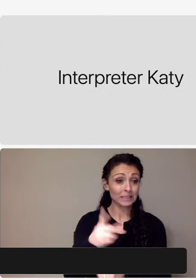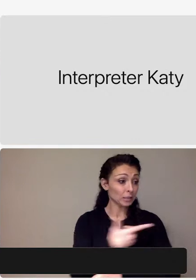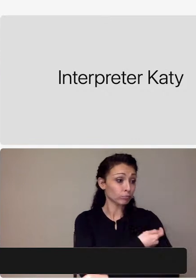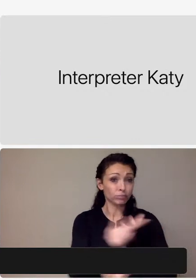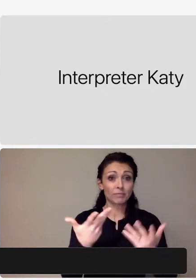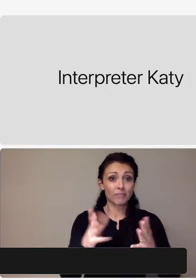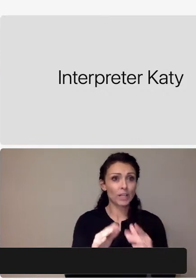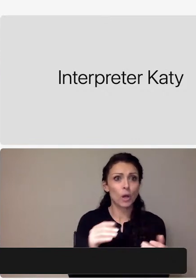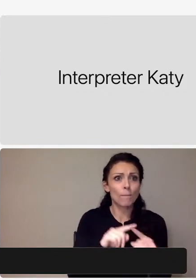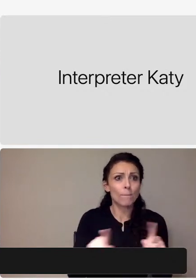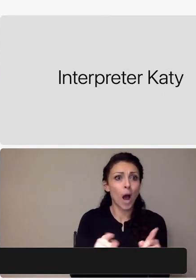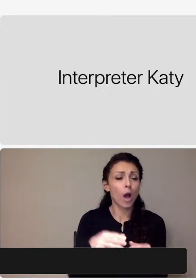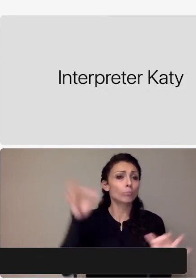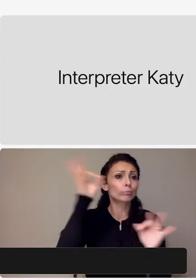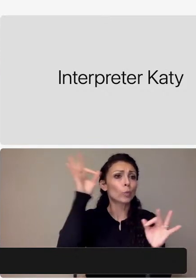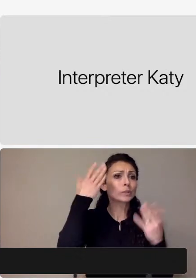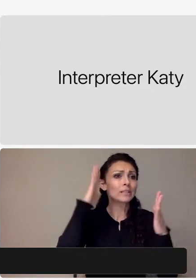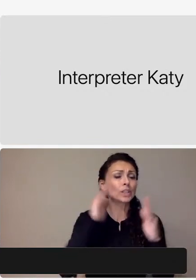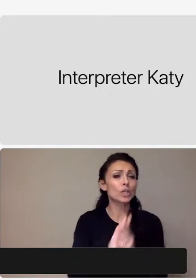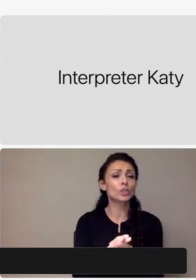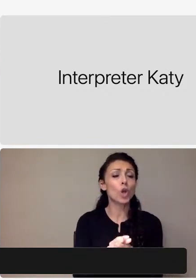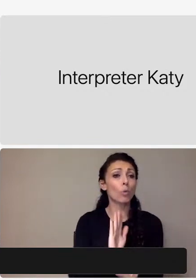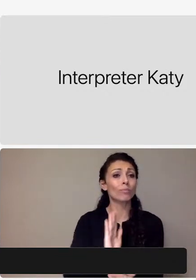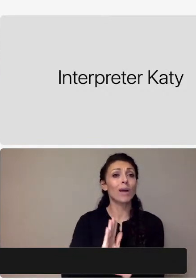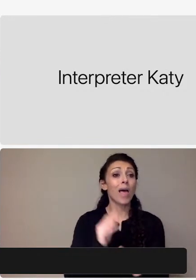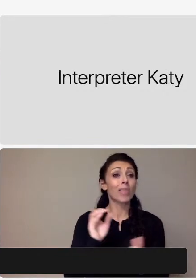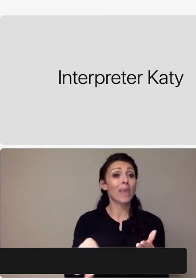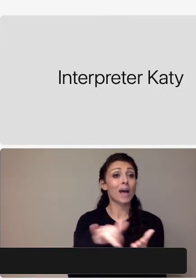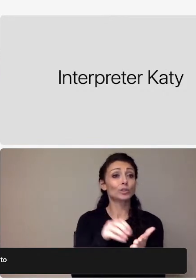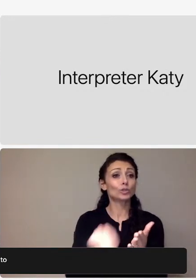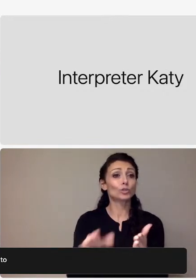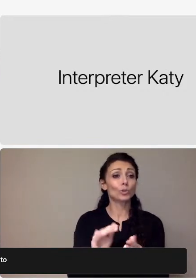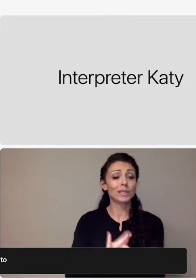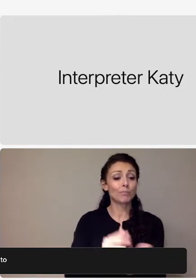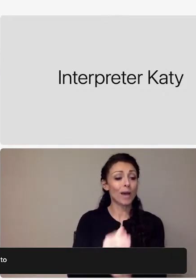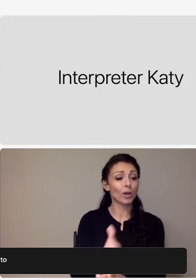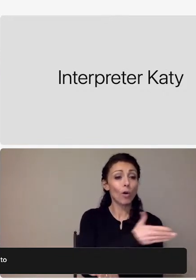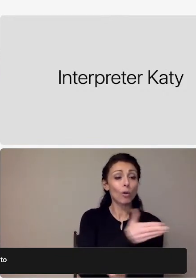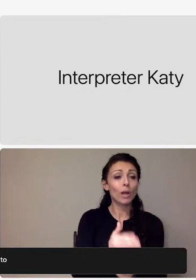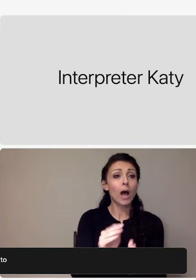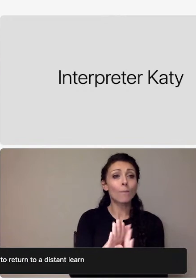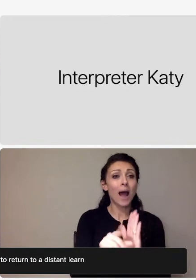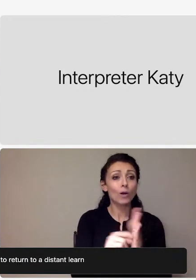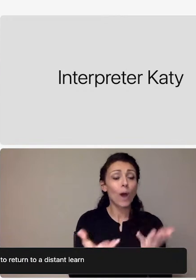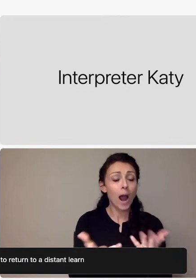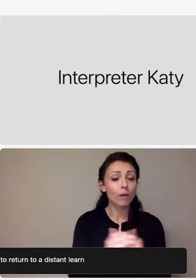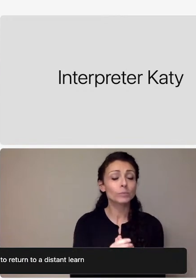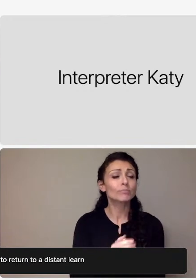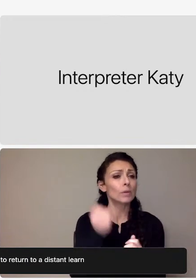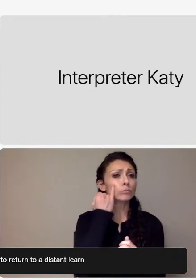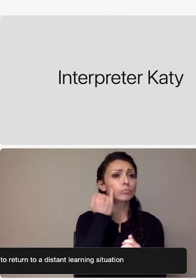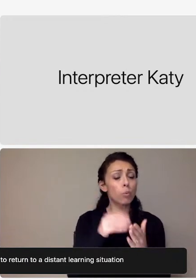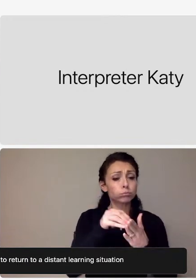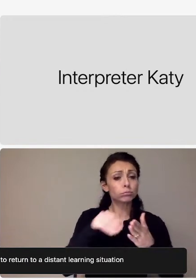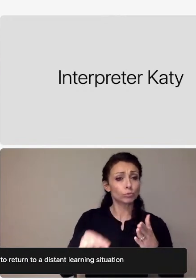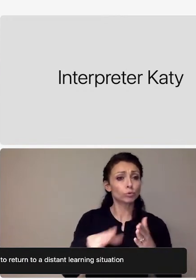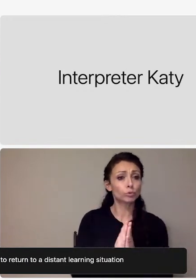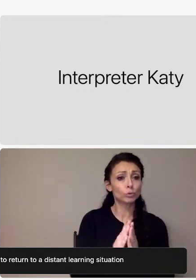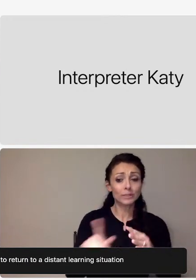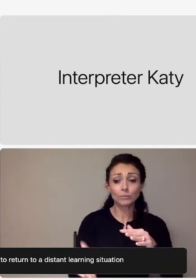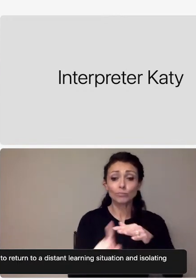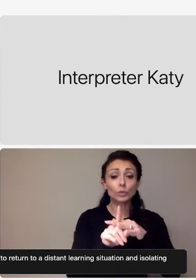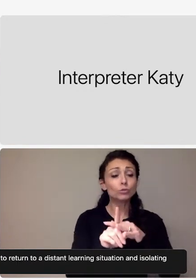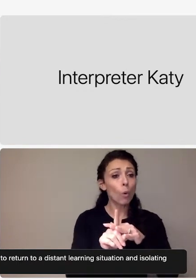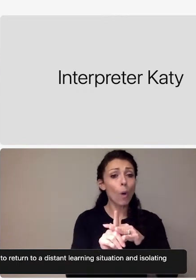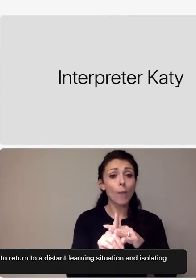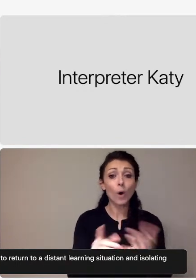will come to our students once again forcing them to return to a distant learning situation and isolating them from their peers